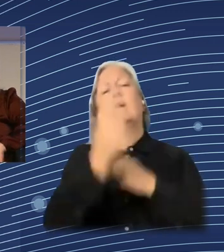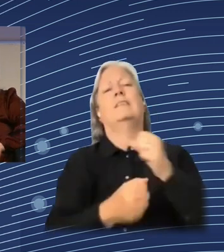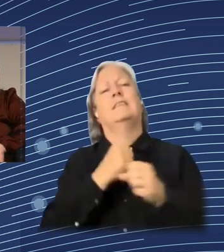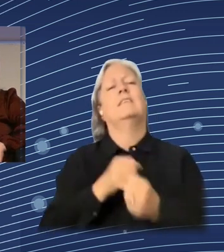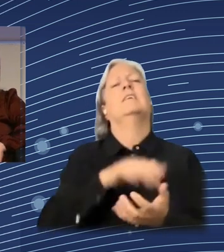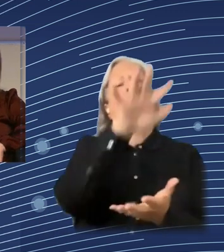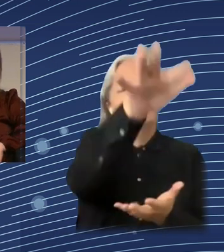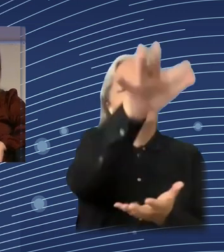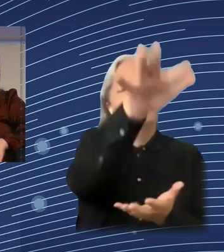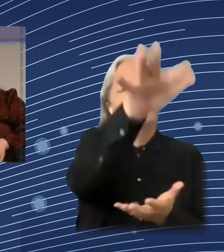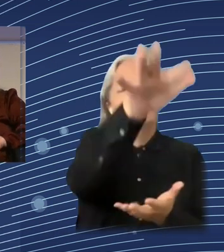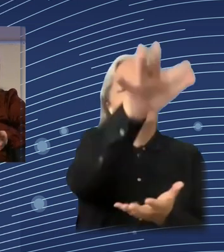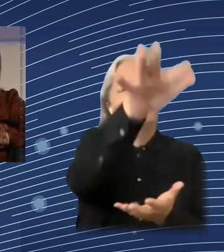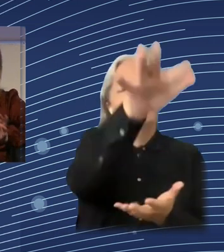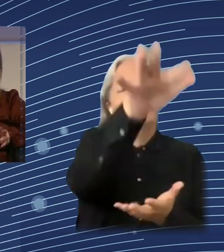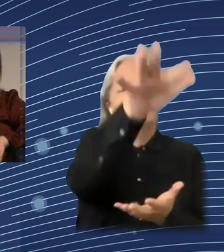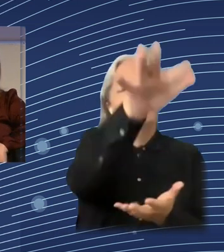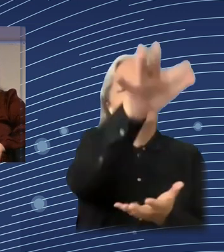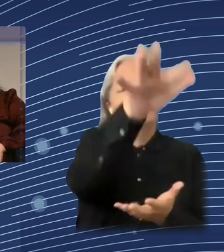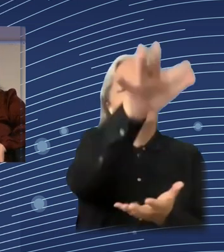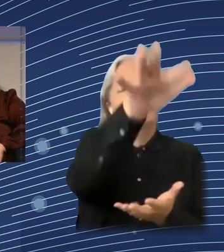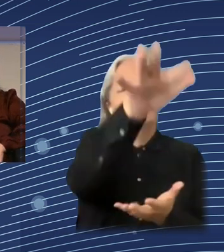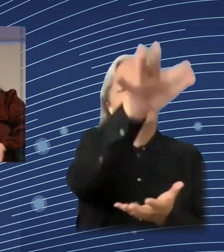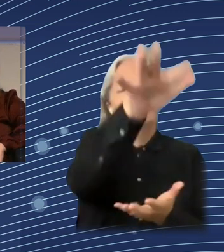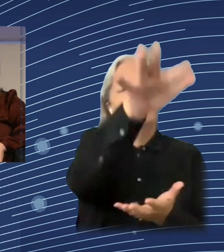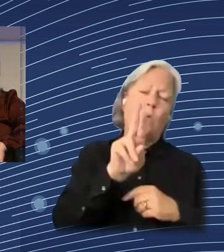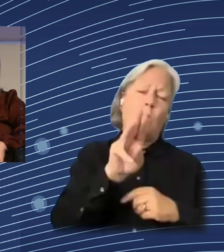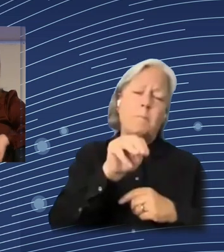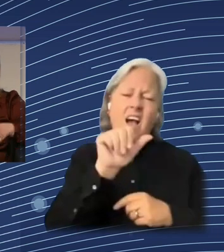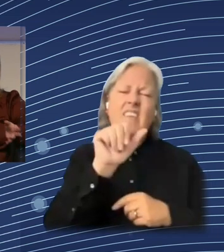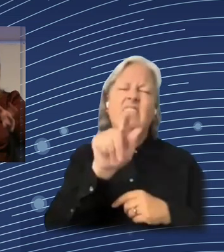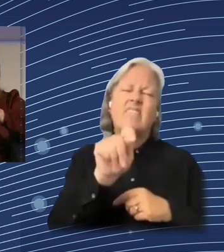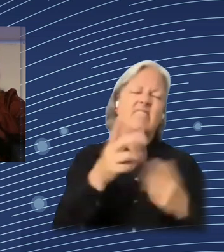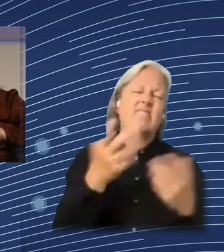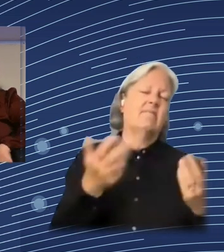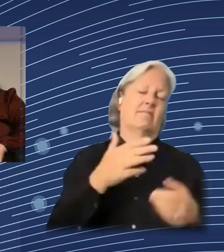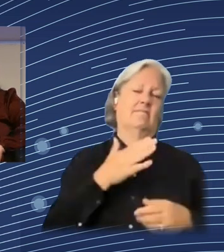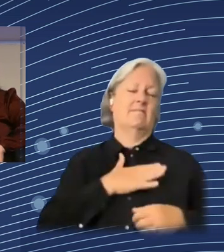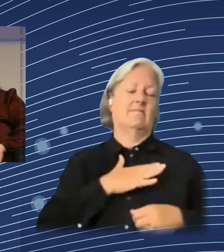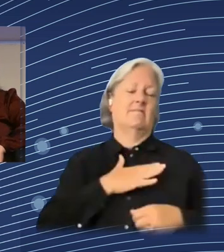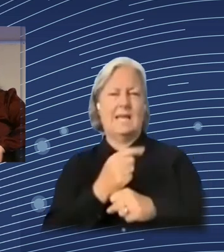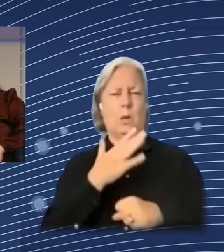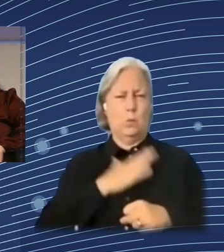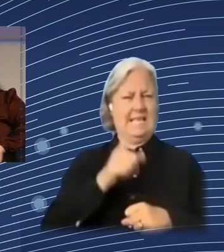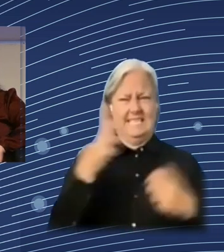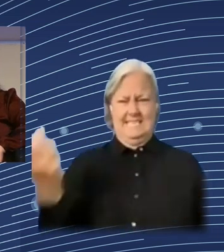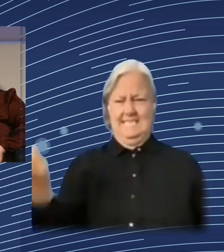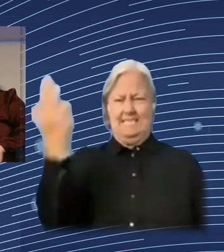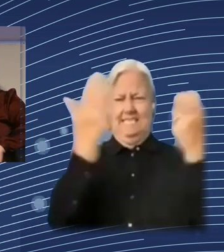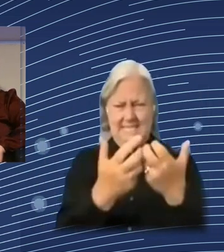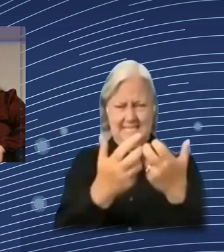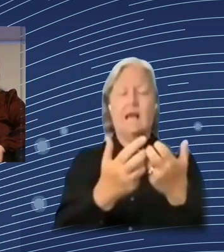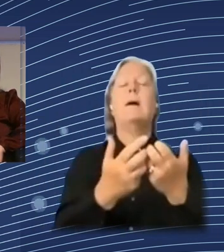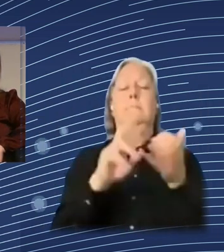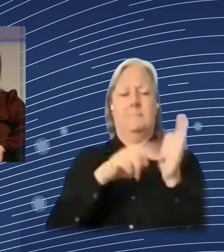came in different formats, which was part of the work that we had to do to align and make the data comparable.